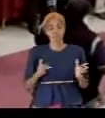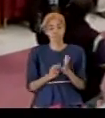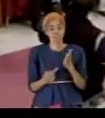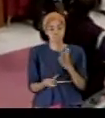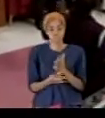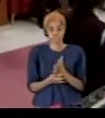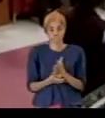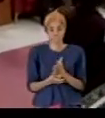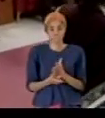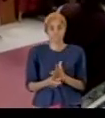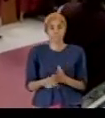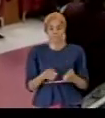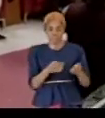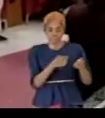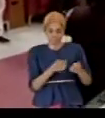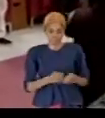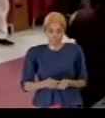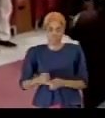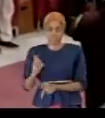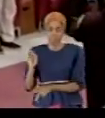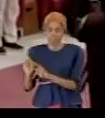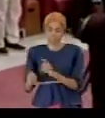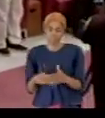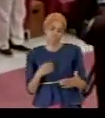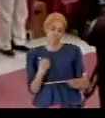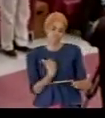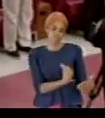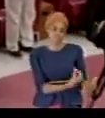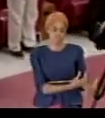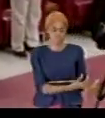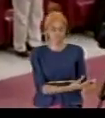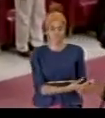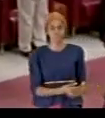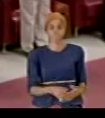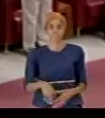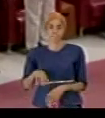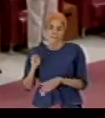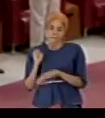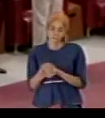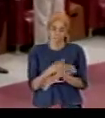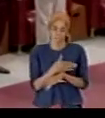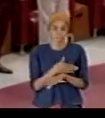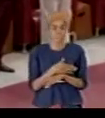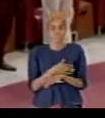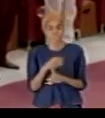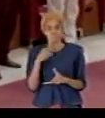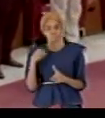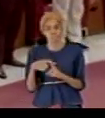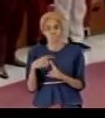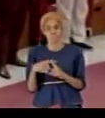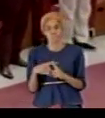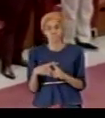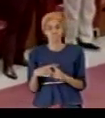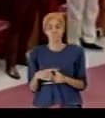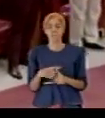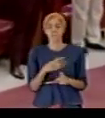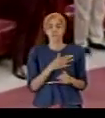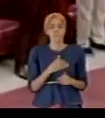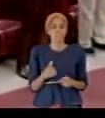Draw them closer. Affect them positively. Win them without compromising with them.